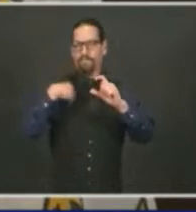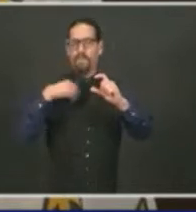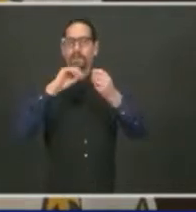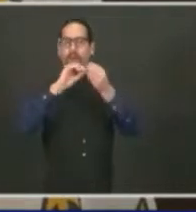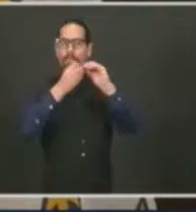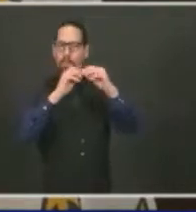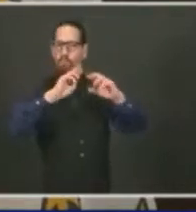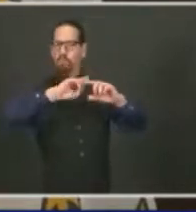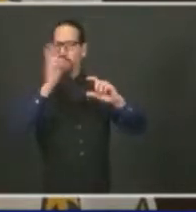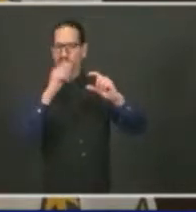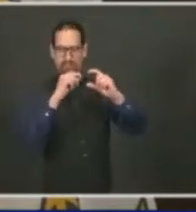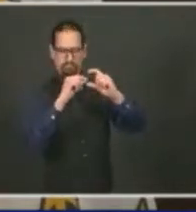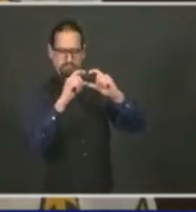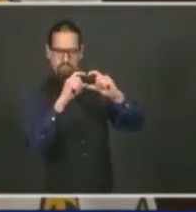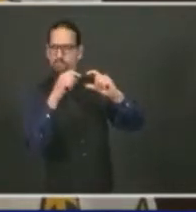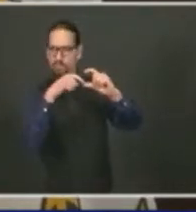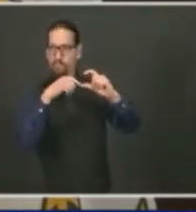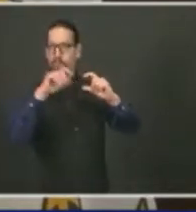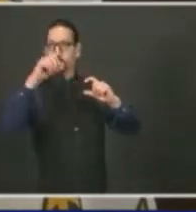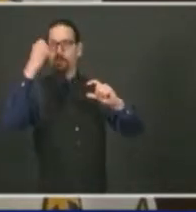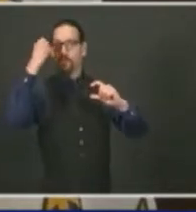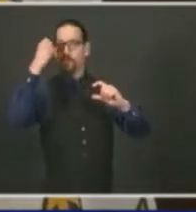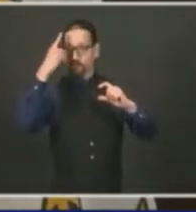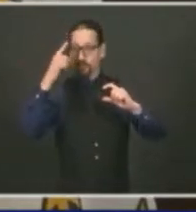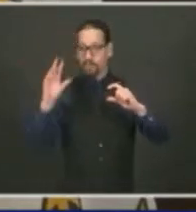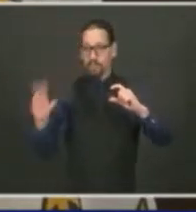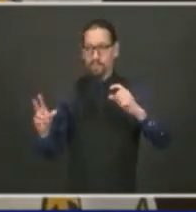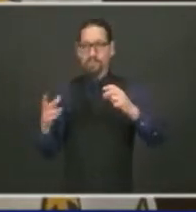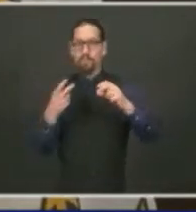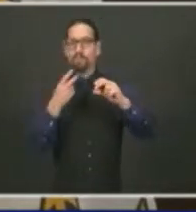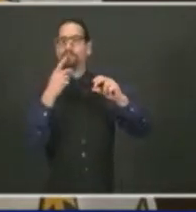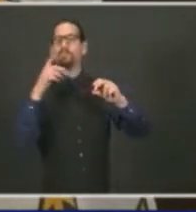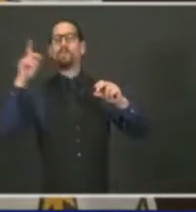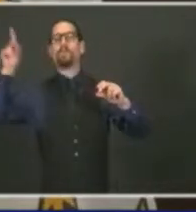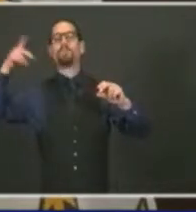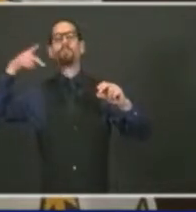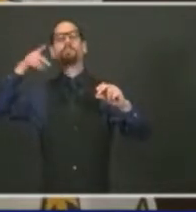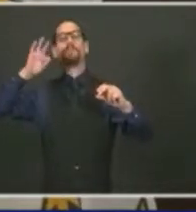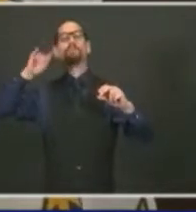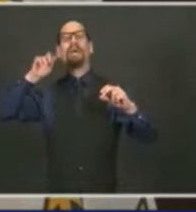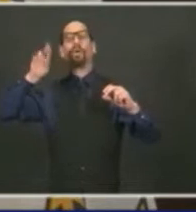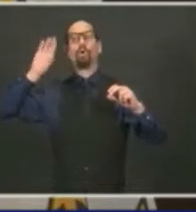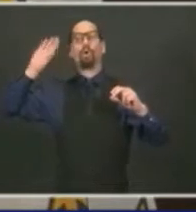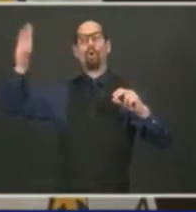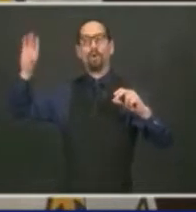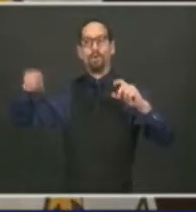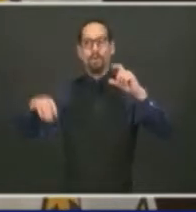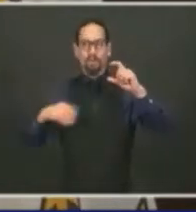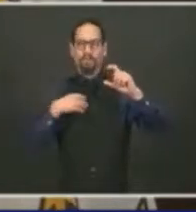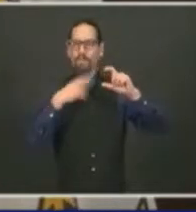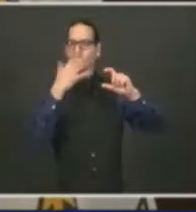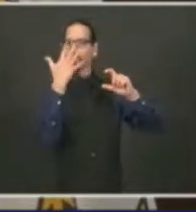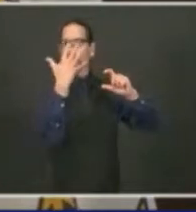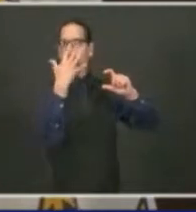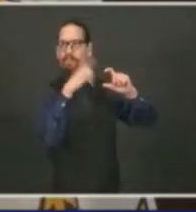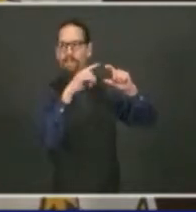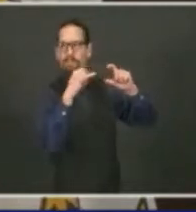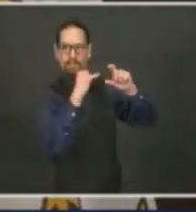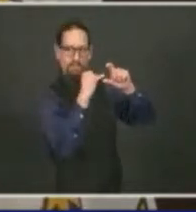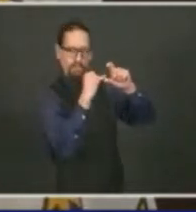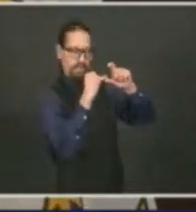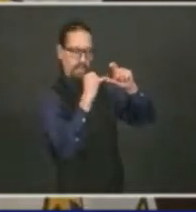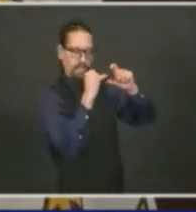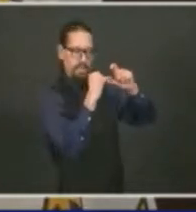it's been reported that there's 5 doses in there. Well, there's actually 6 or even 7 in there. And in normal world